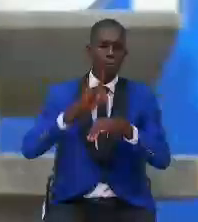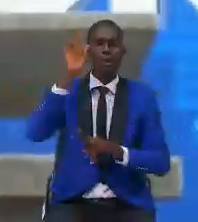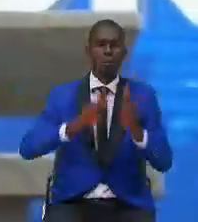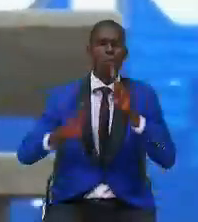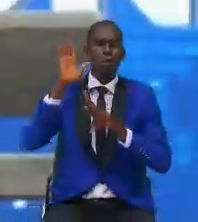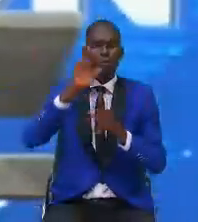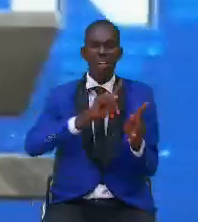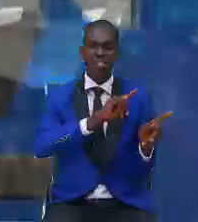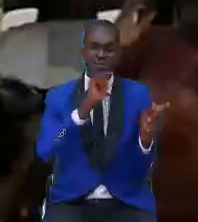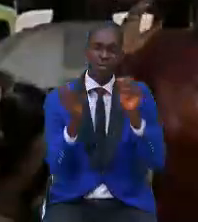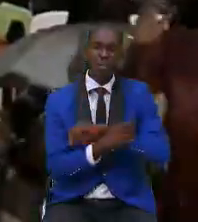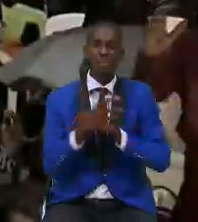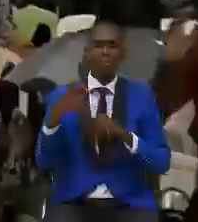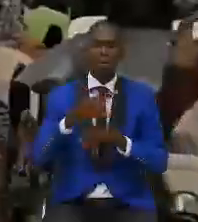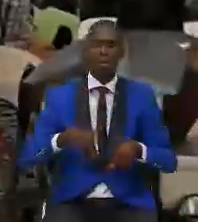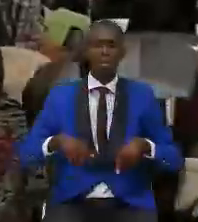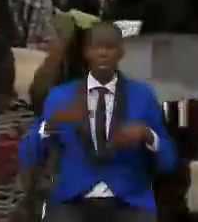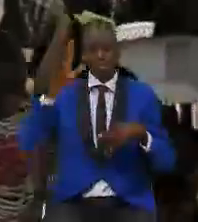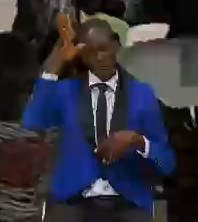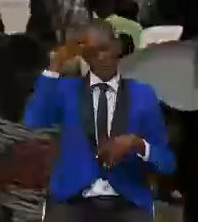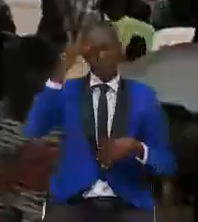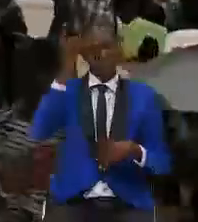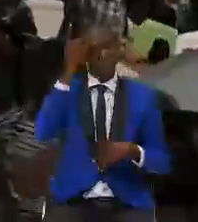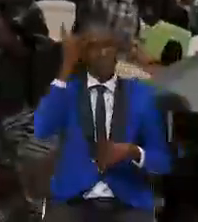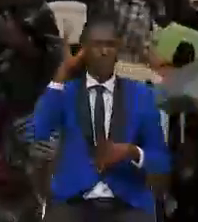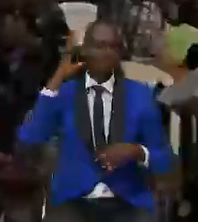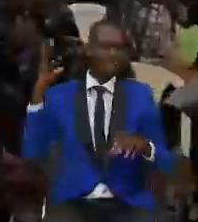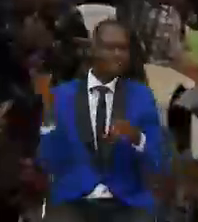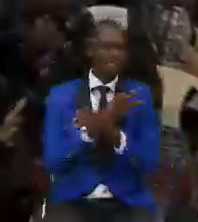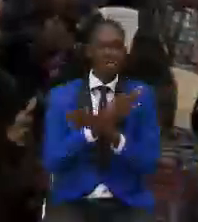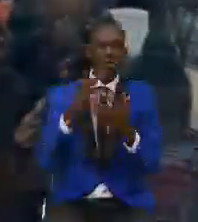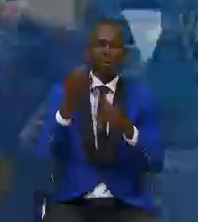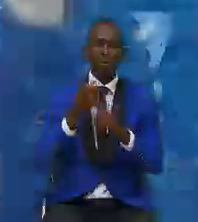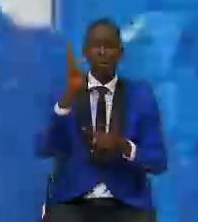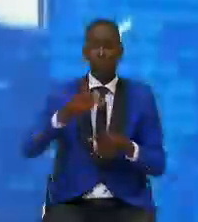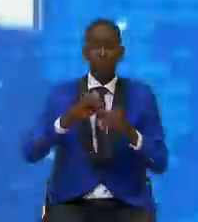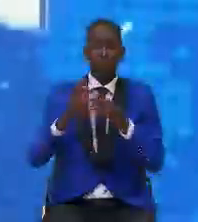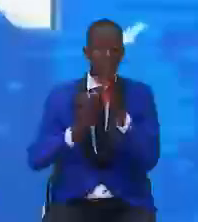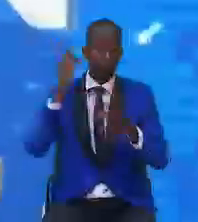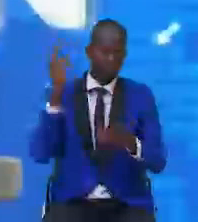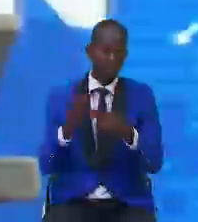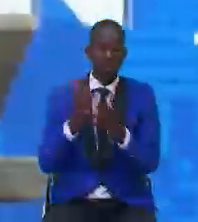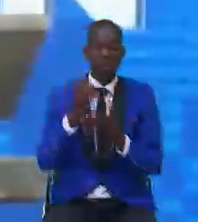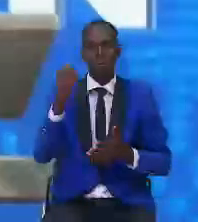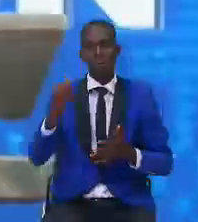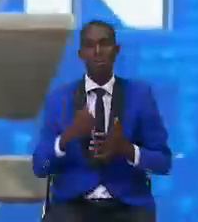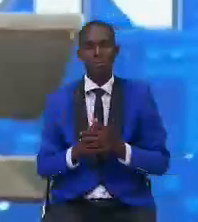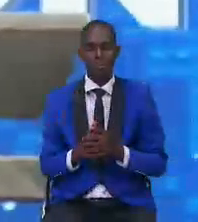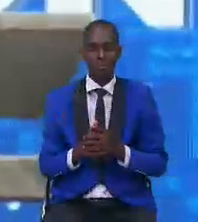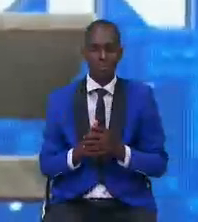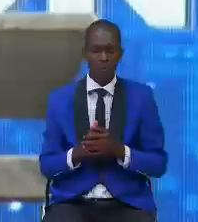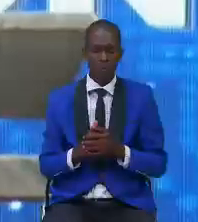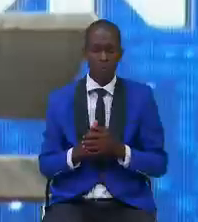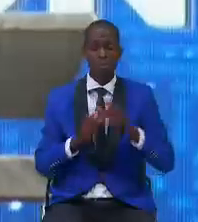will touch your people. You will transform their lives. Incurable disease, you will take away from them